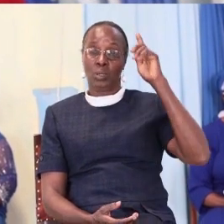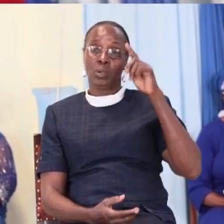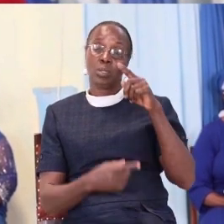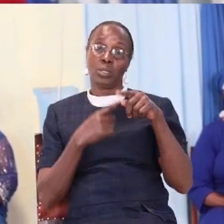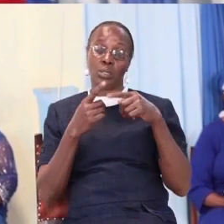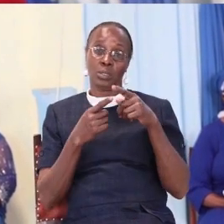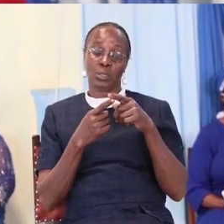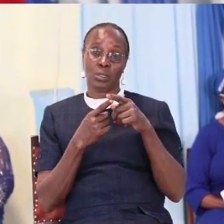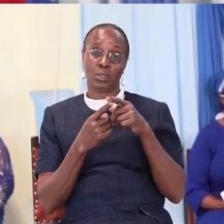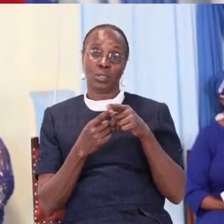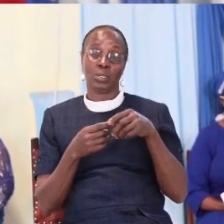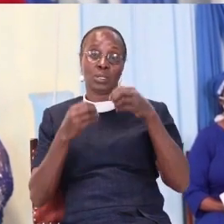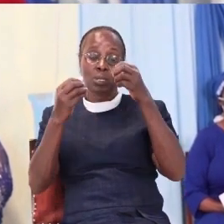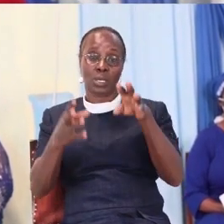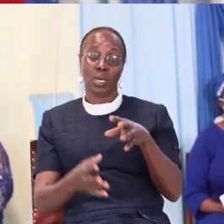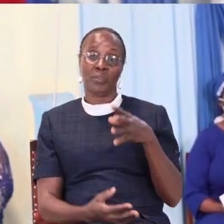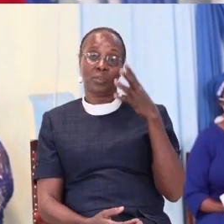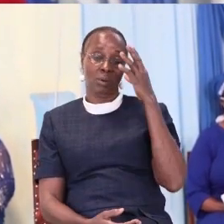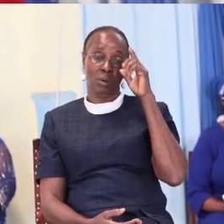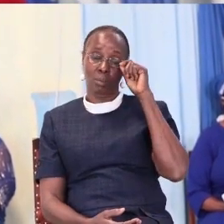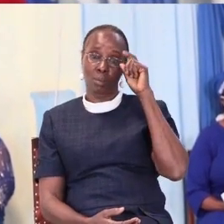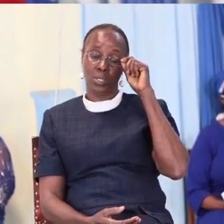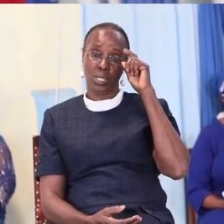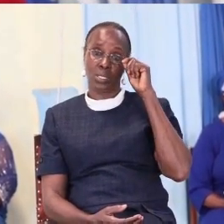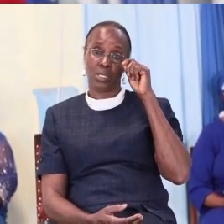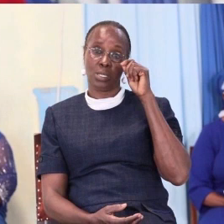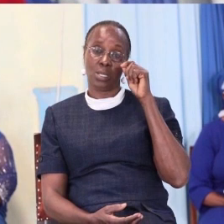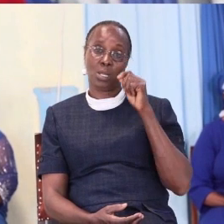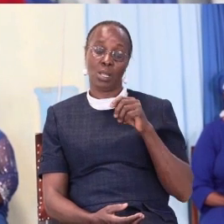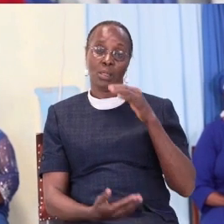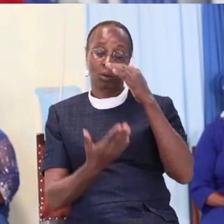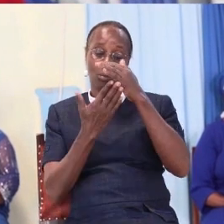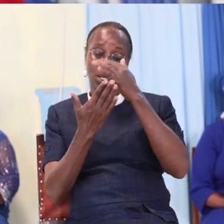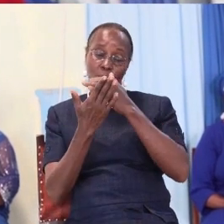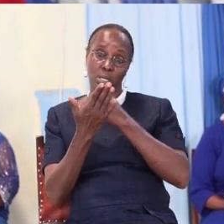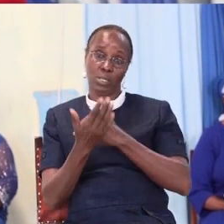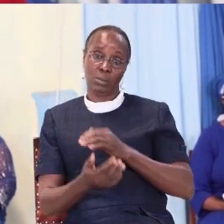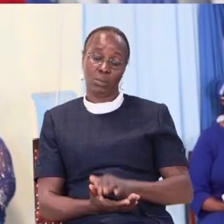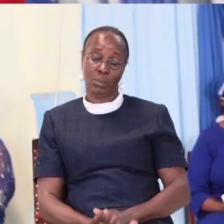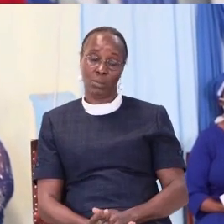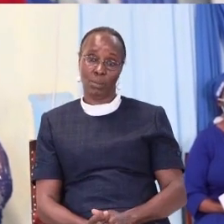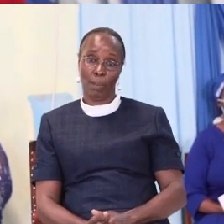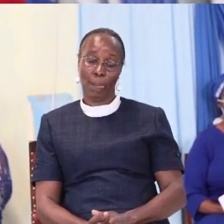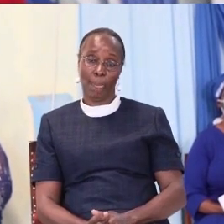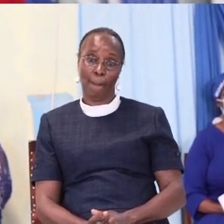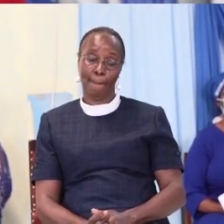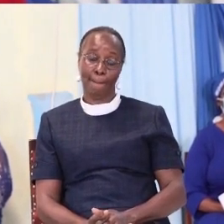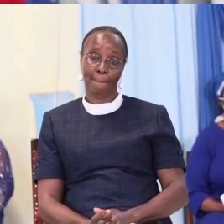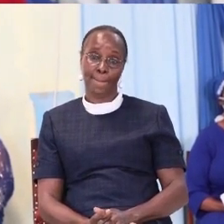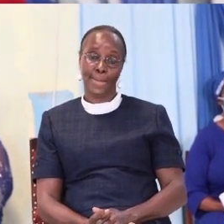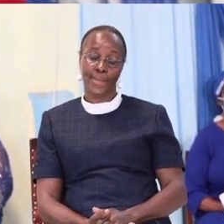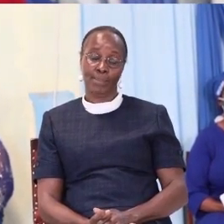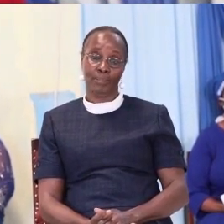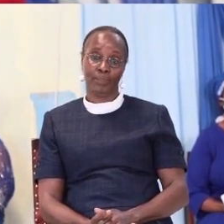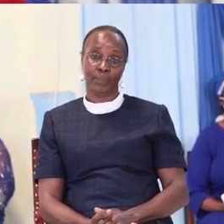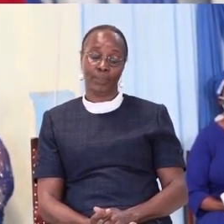on which was written the covenant that the Lord had made with you. I stayed there for the days